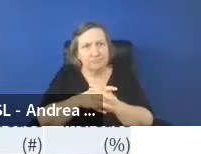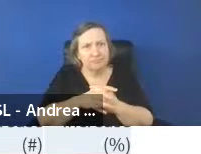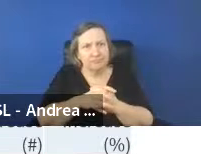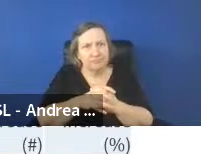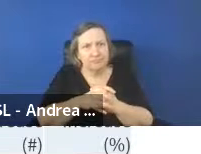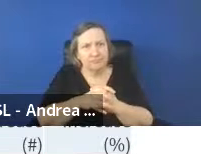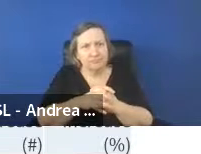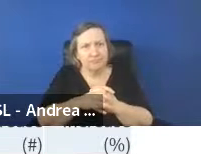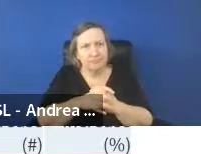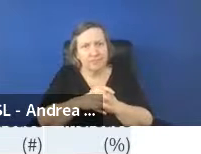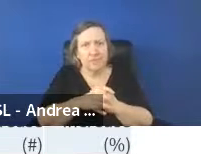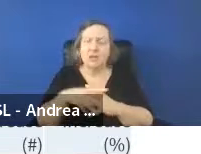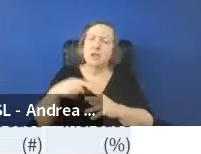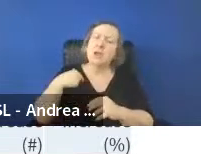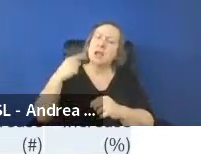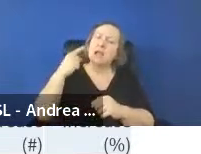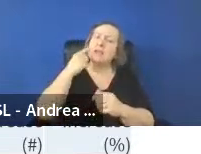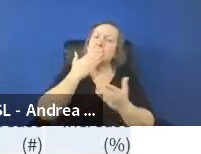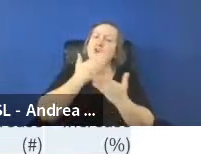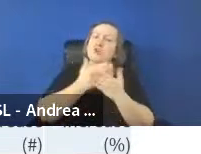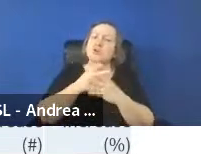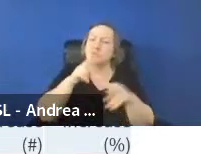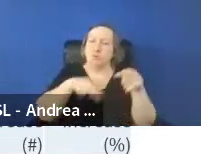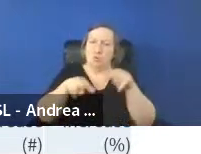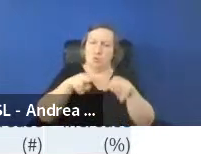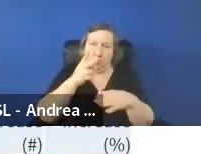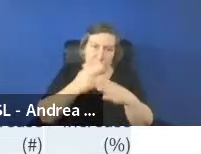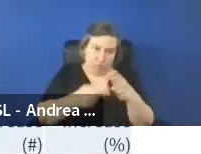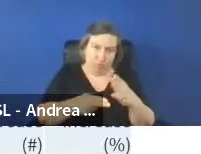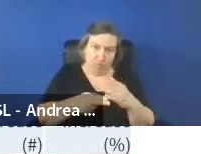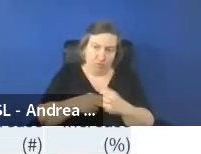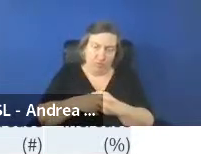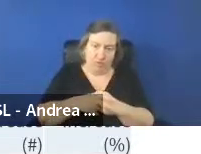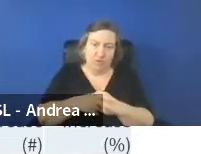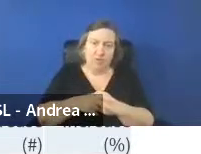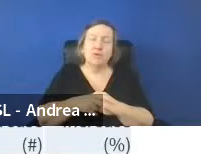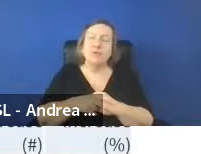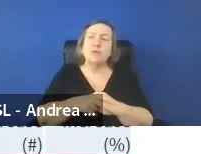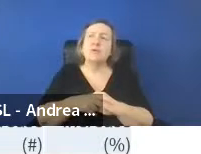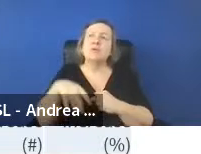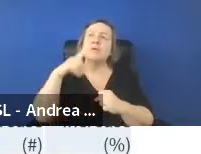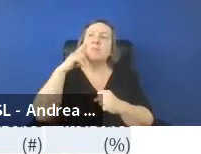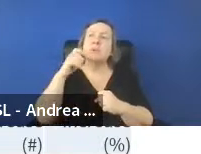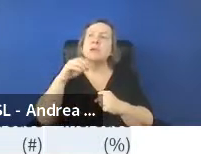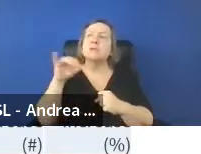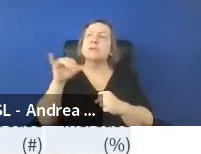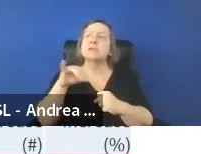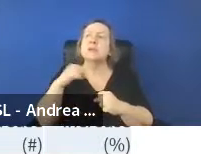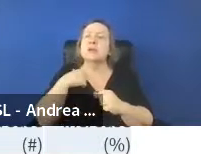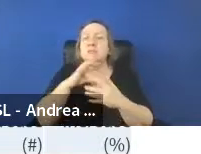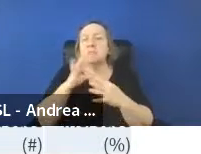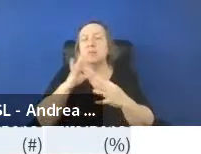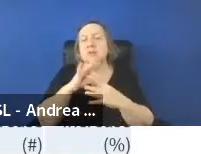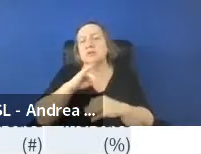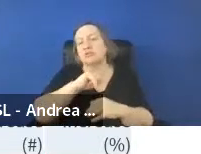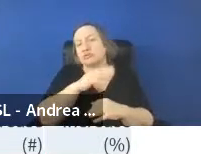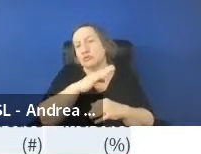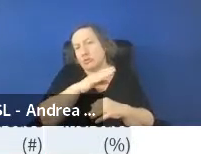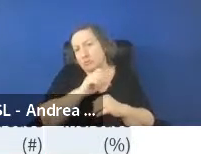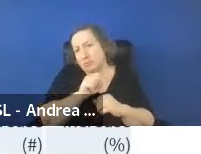result to compare. I do think it's good to look at both, just since it is, like I mentioned, it's